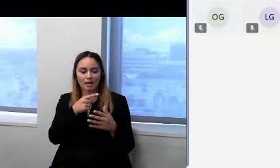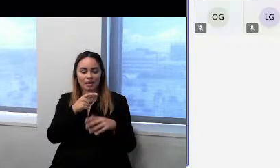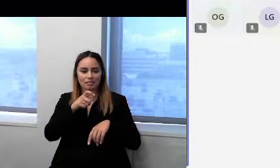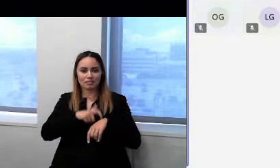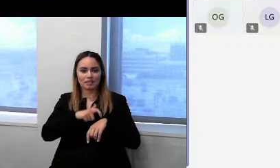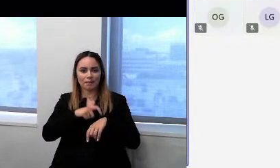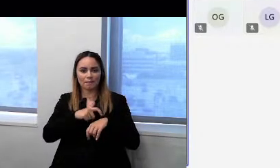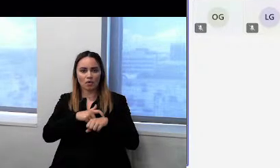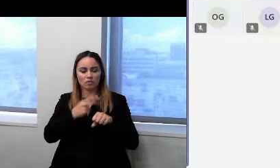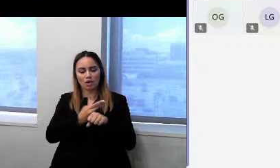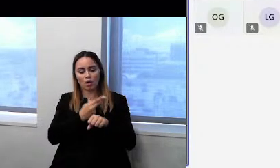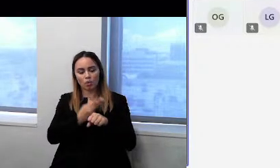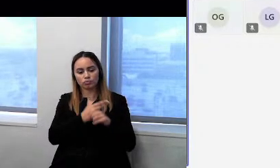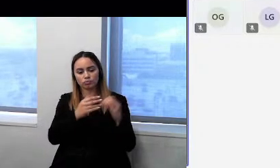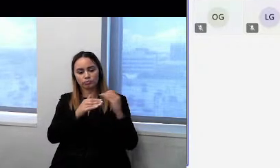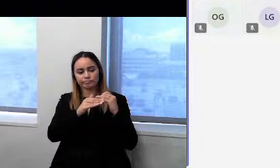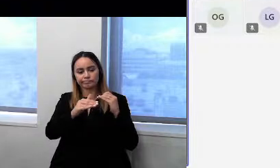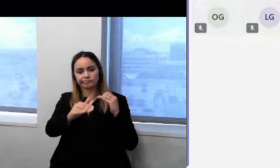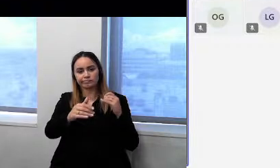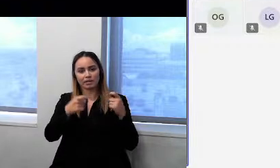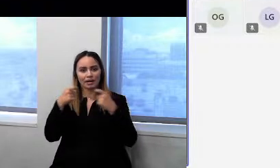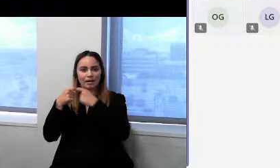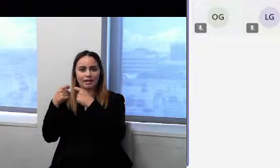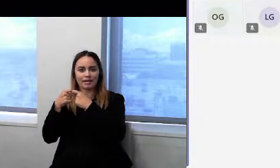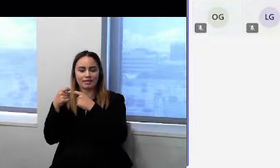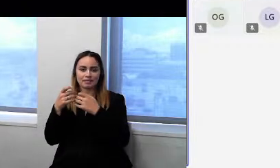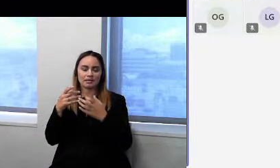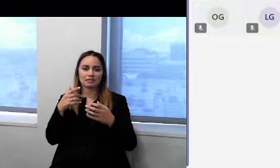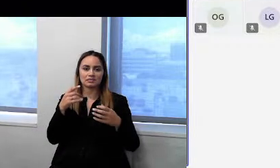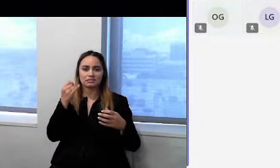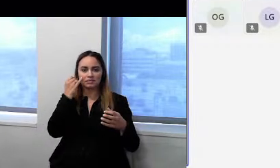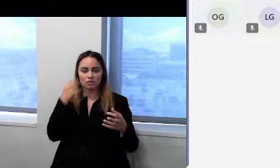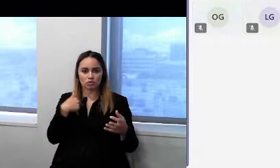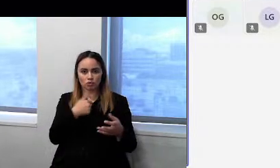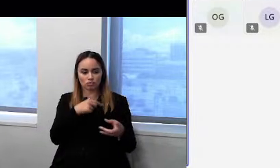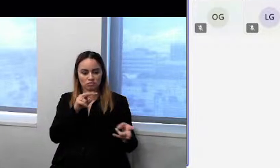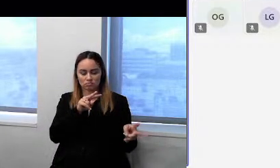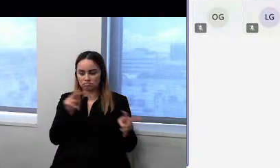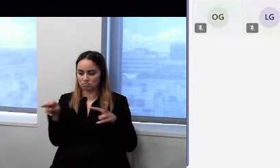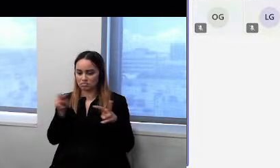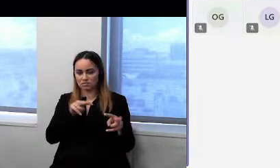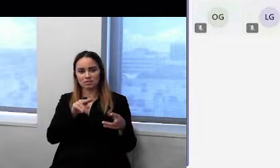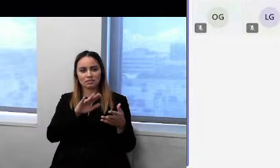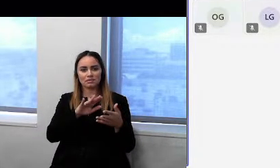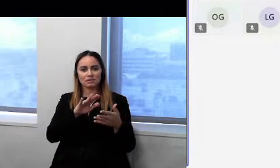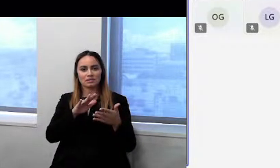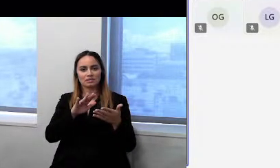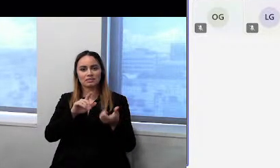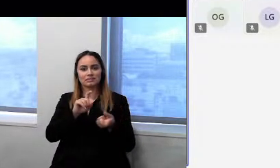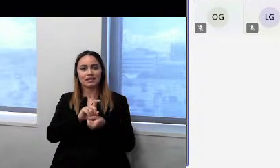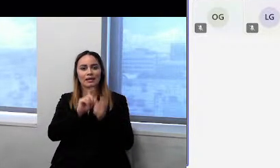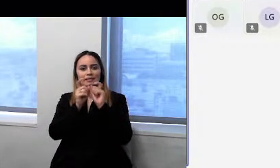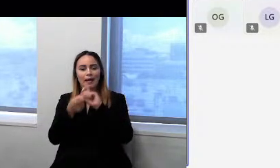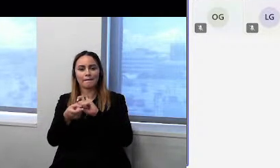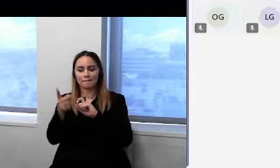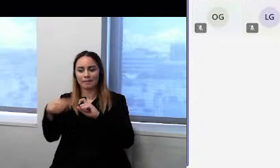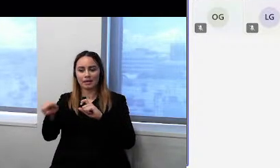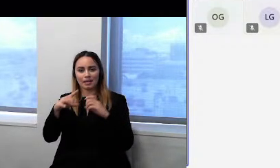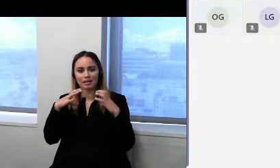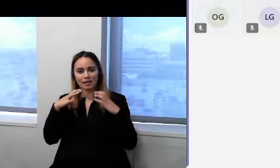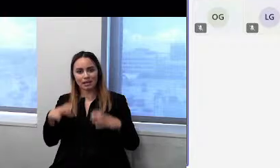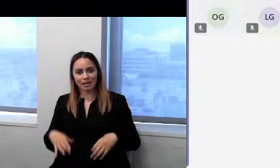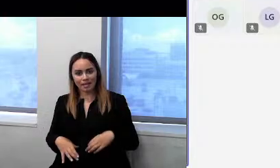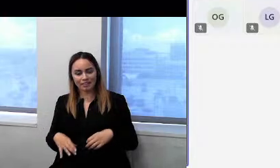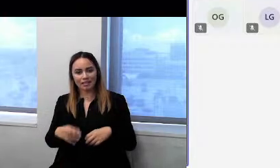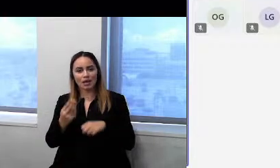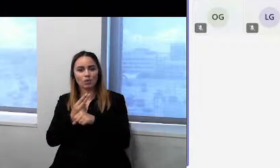to, yeah, you can infer that if you change the behaviors of the consumptions of the users, you'll be able